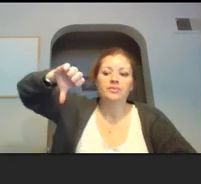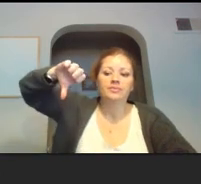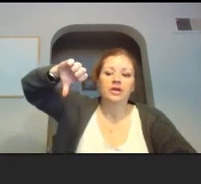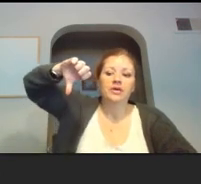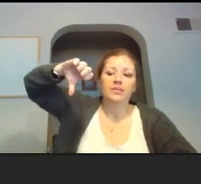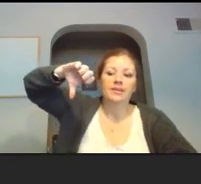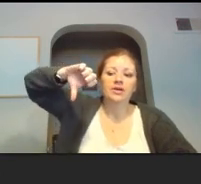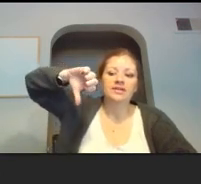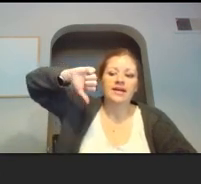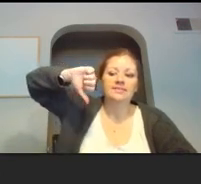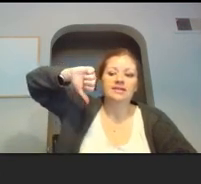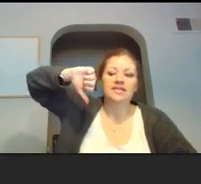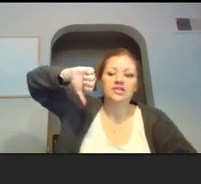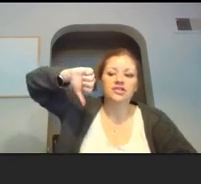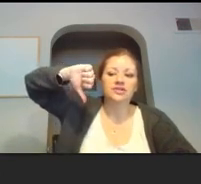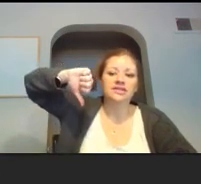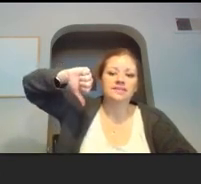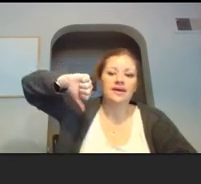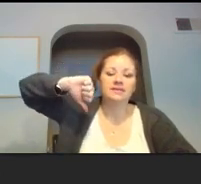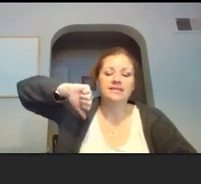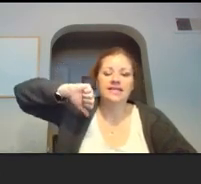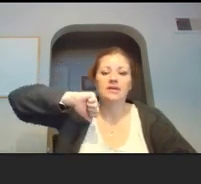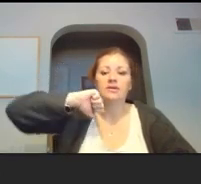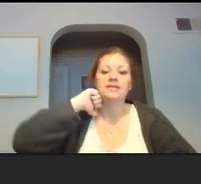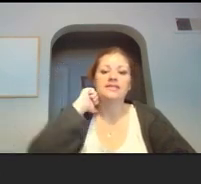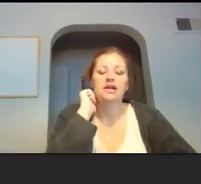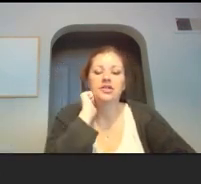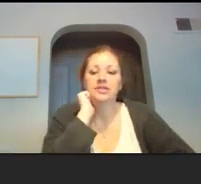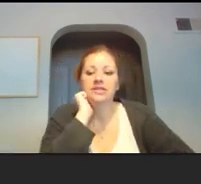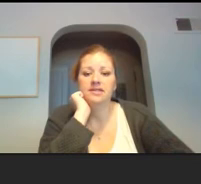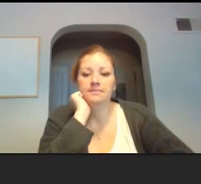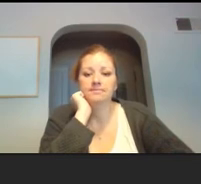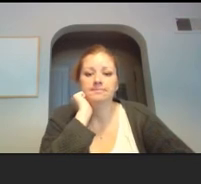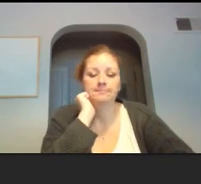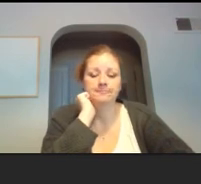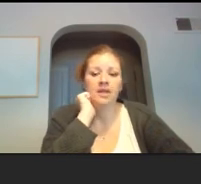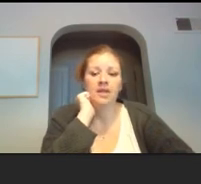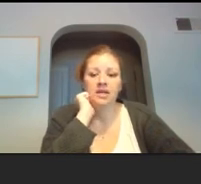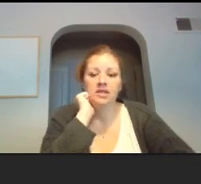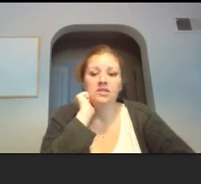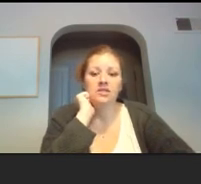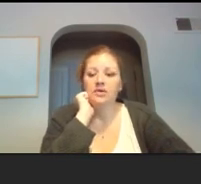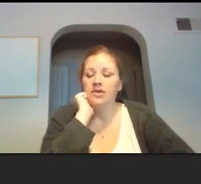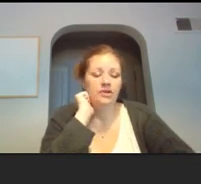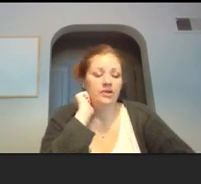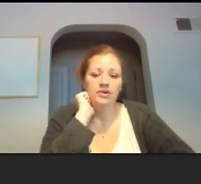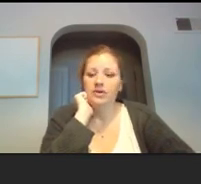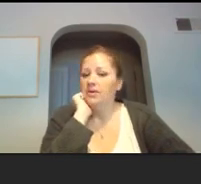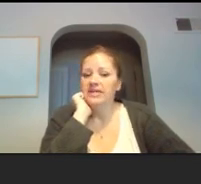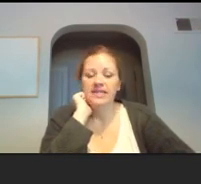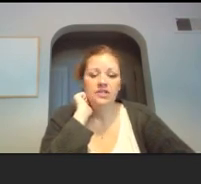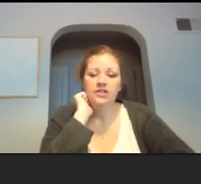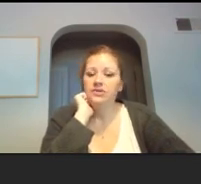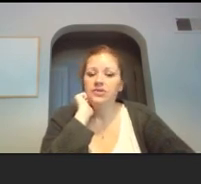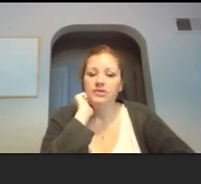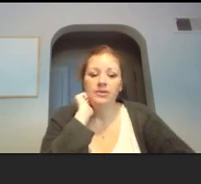Nope. Remember, sometimes the teacher chooses, sometimes Miss Amy or Miss Sarah chooses. So you don't